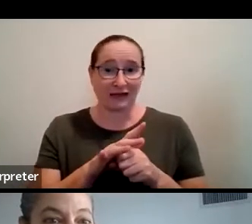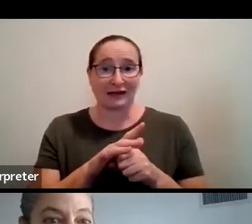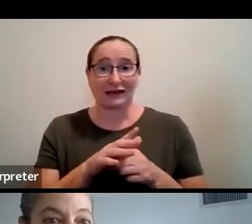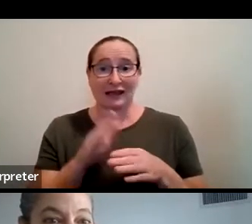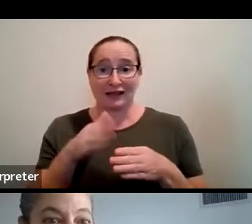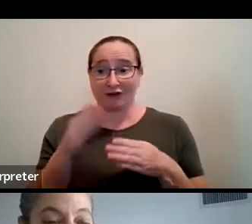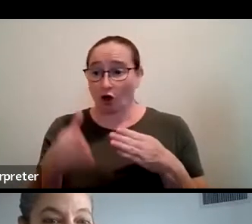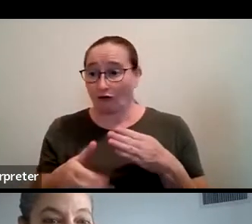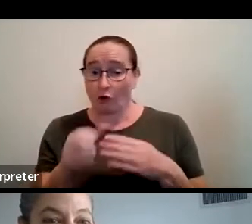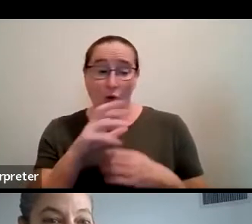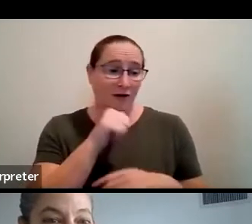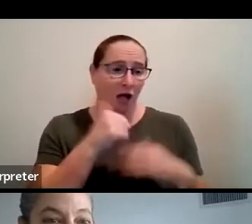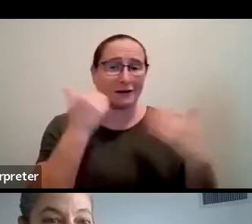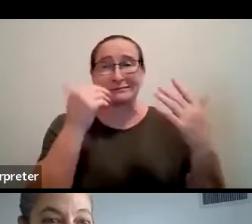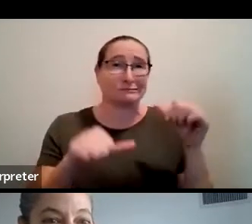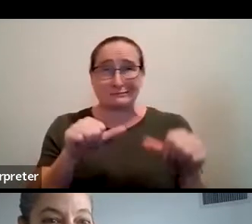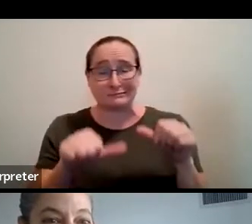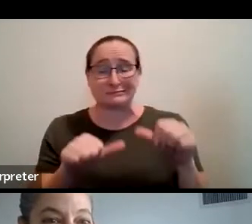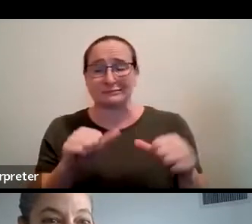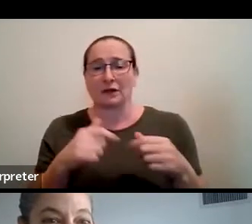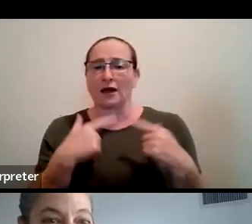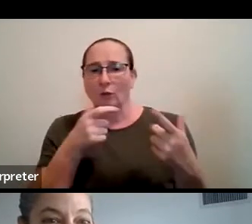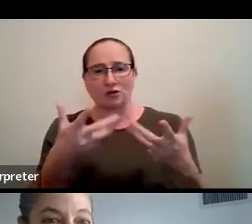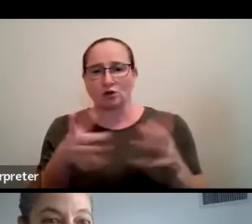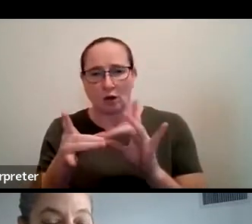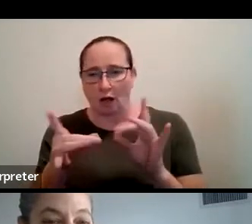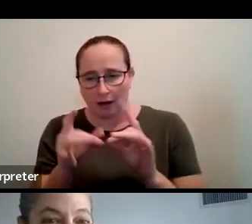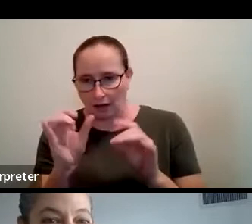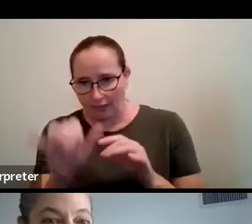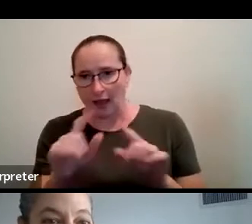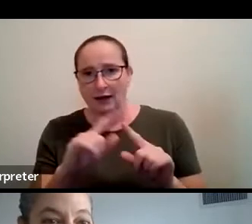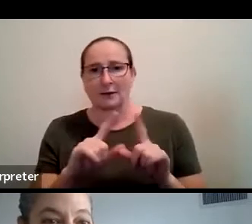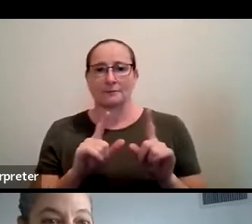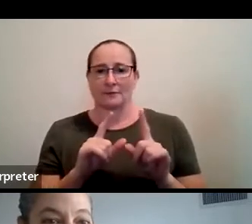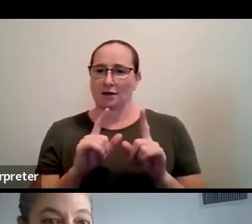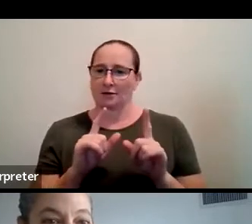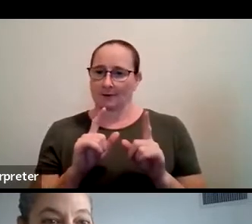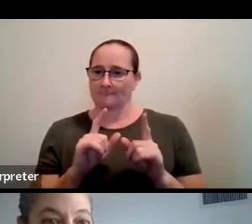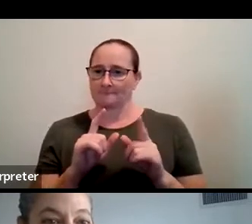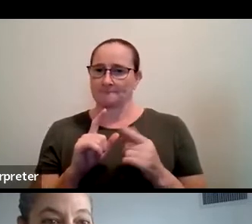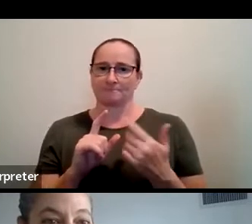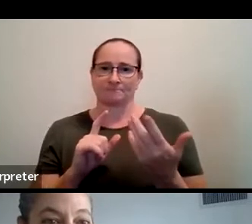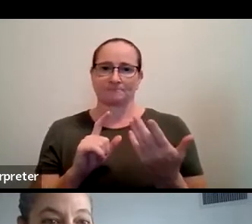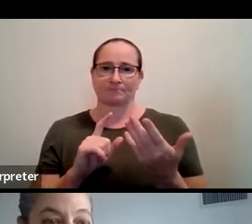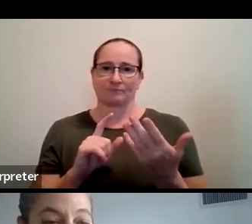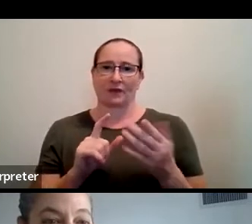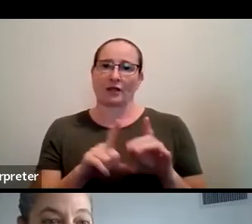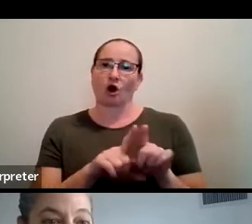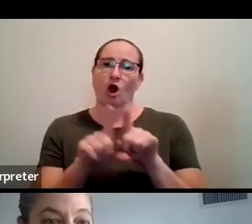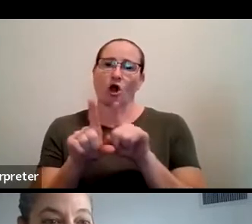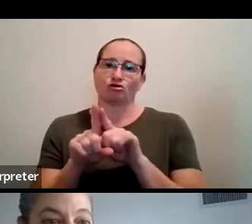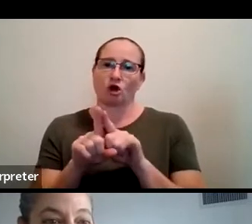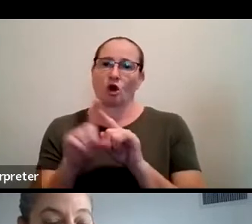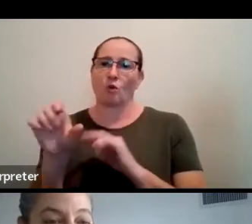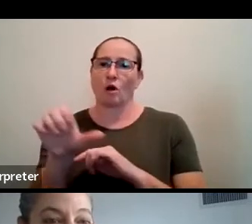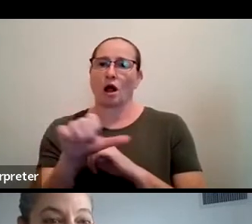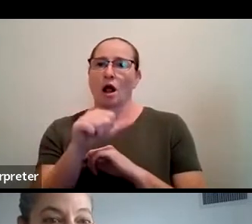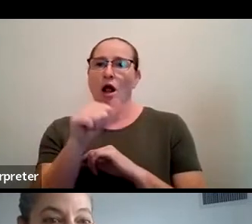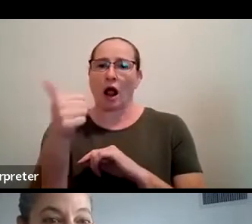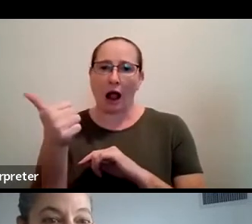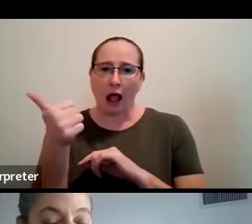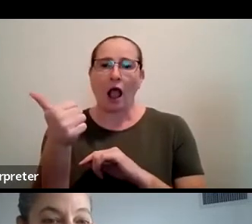over or not. I don't want to comment on that in this event, but there are also other